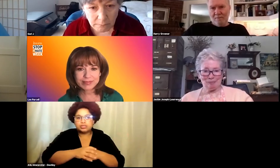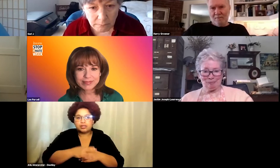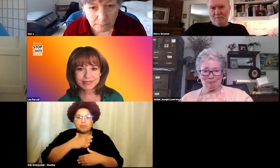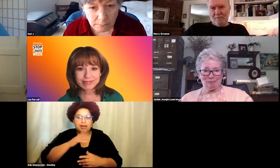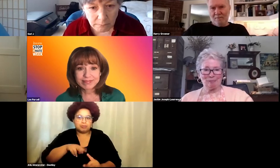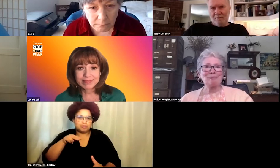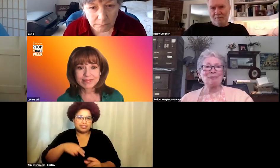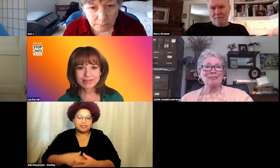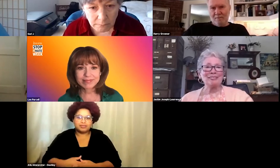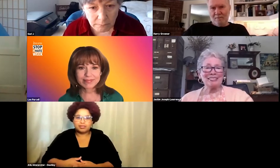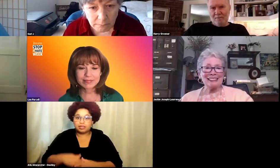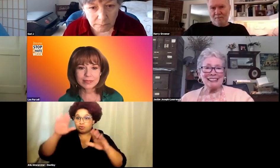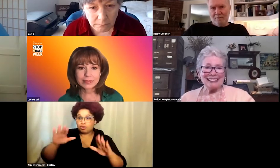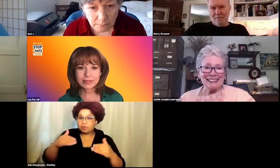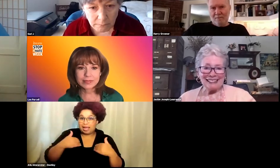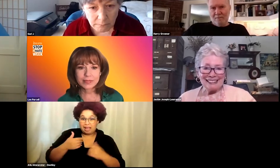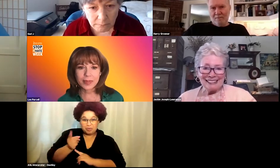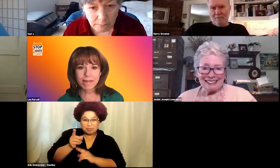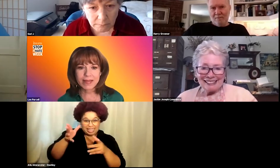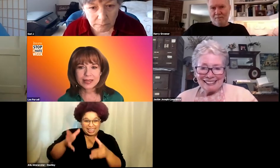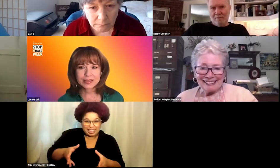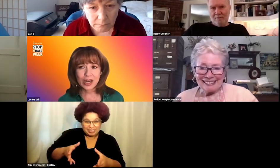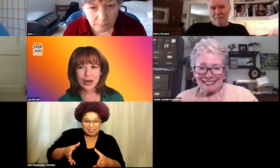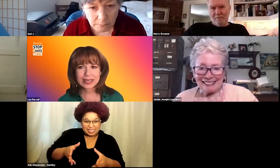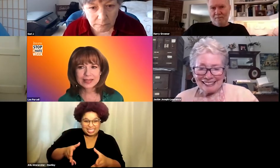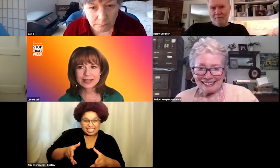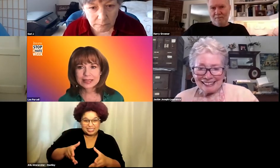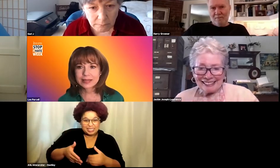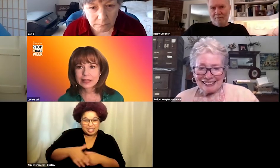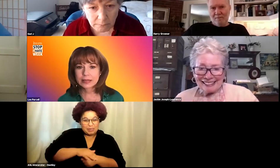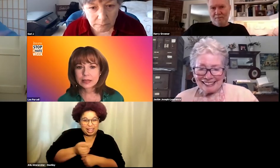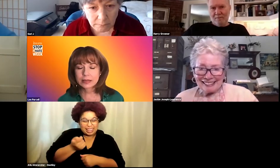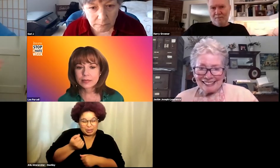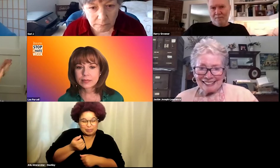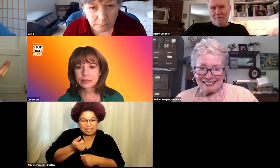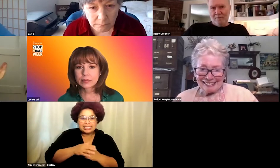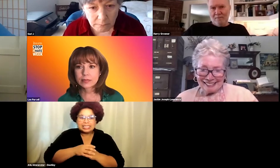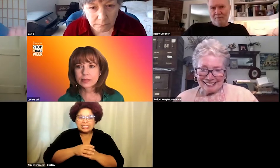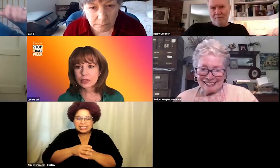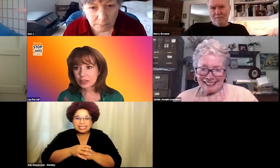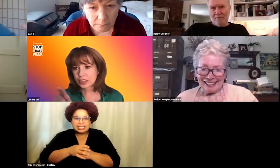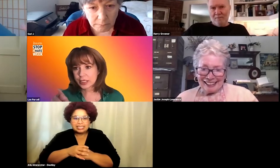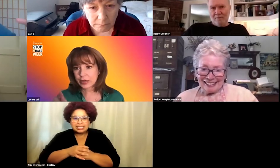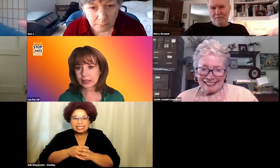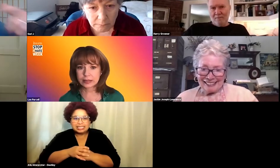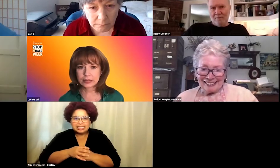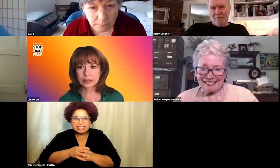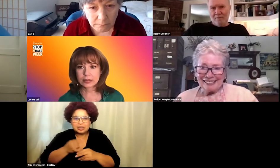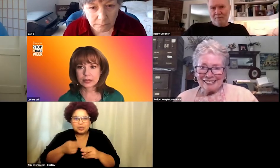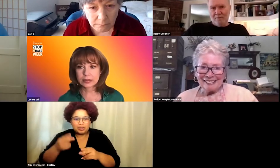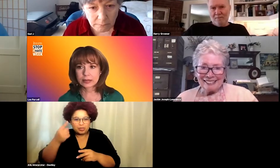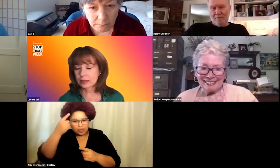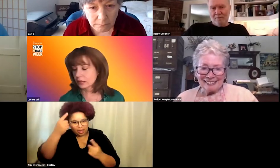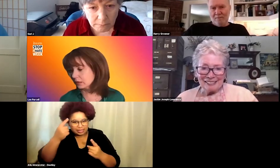viewpoint. Great. I see we have like 1 minute left. We can go over a little bit, but so let's just go to some quick thoughts.